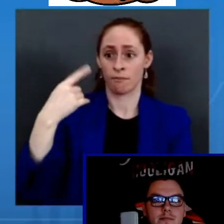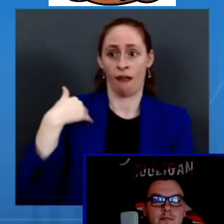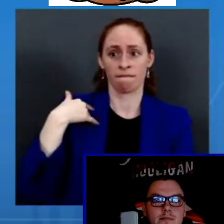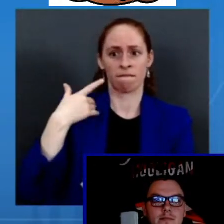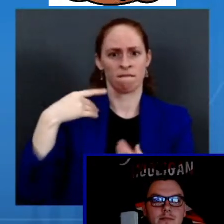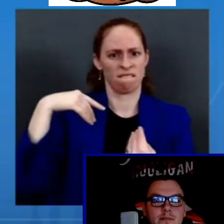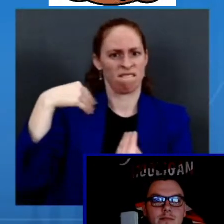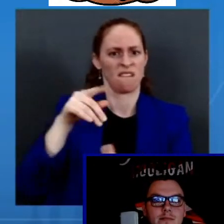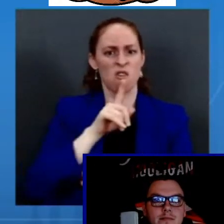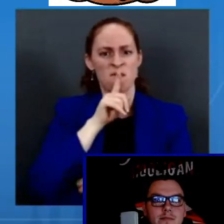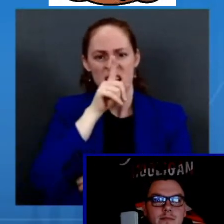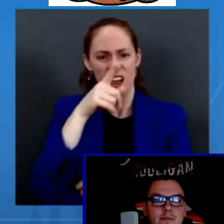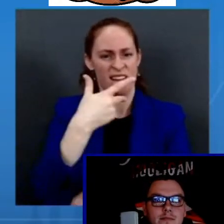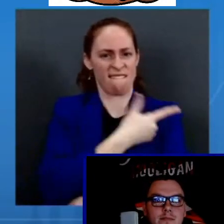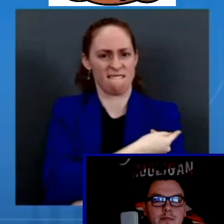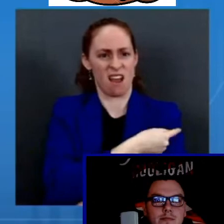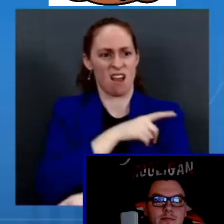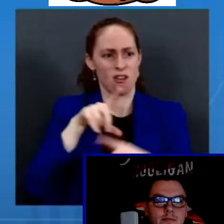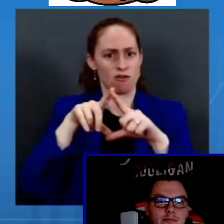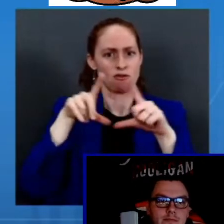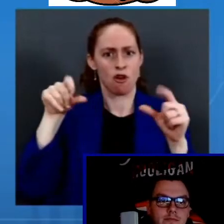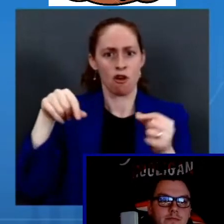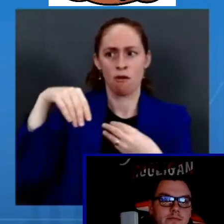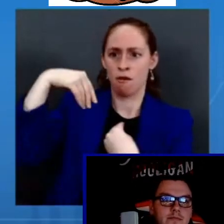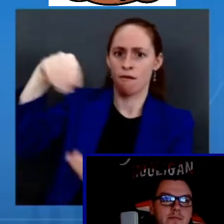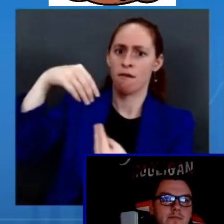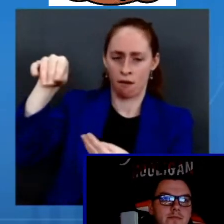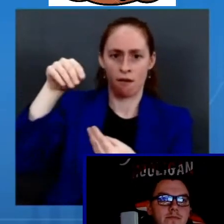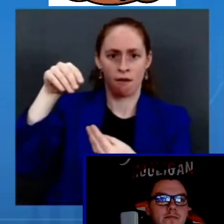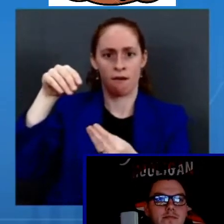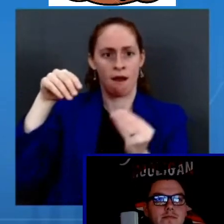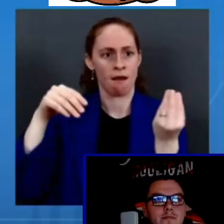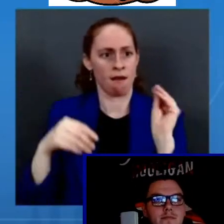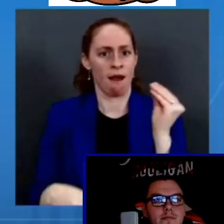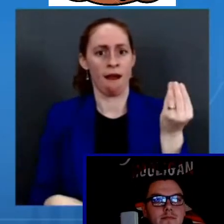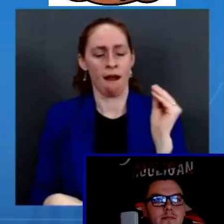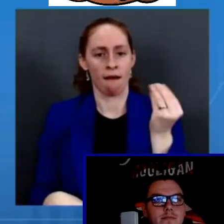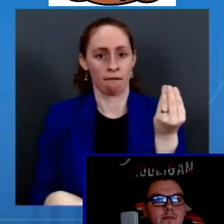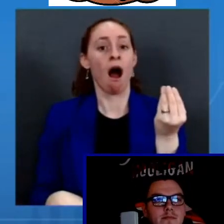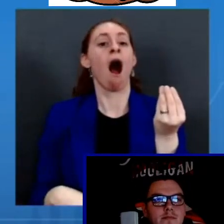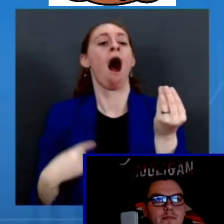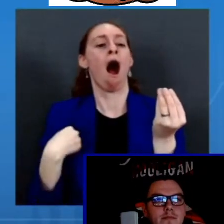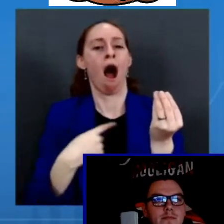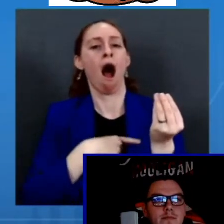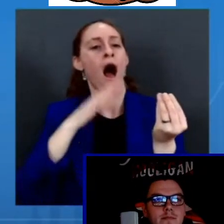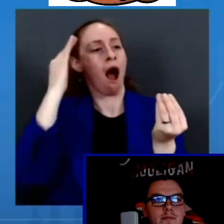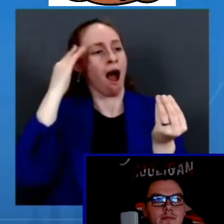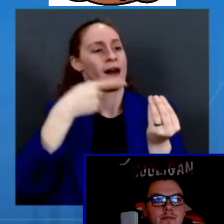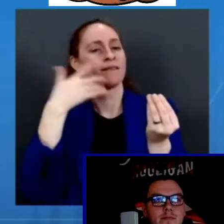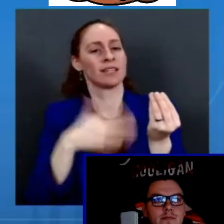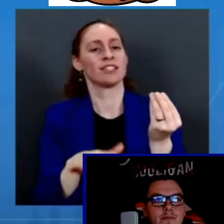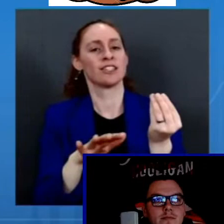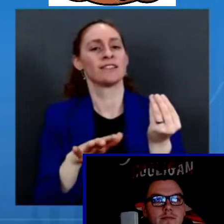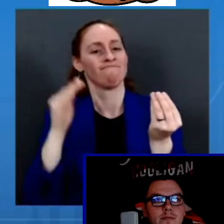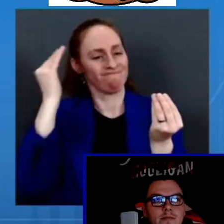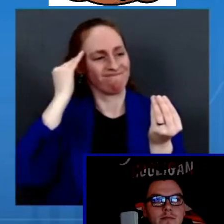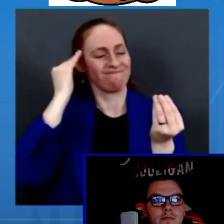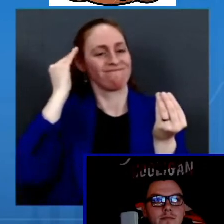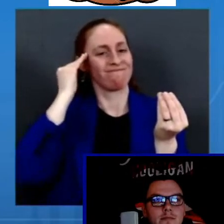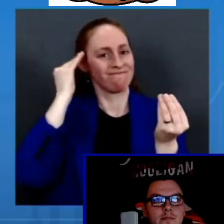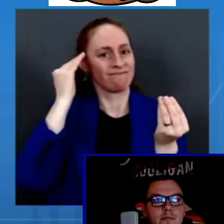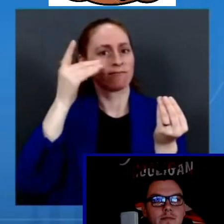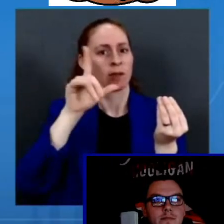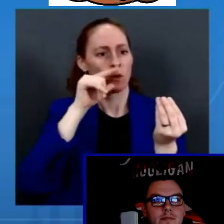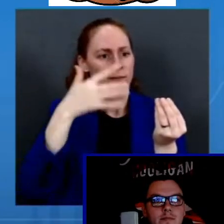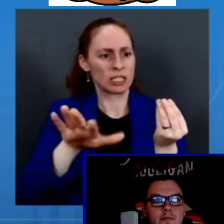when they are not able to provide those vaccination cards, it makes it harder for local jurisdictions to assess that. So we're working with local jurisdictions